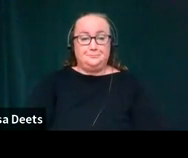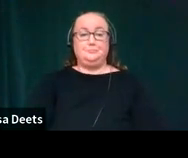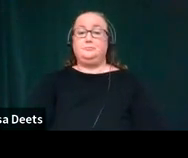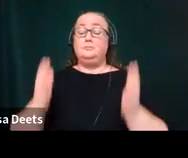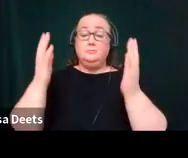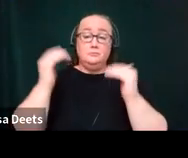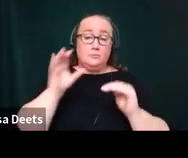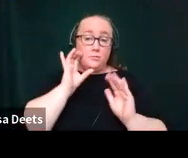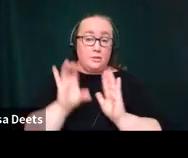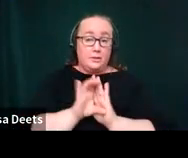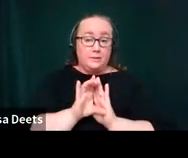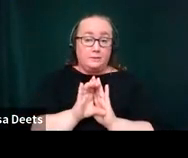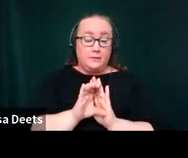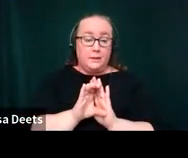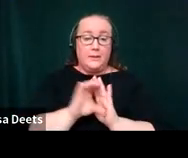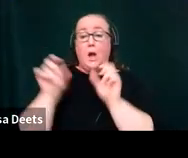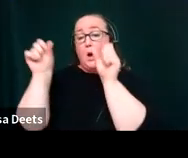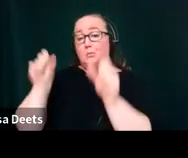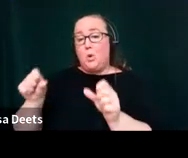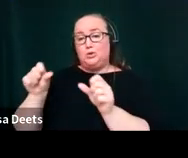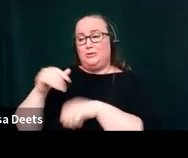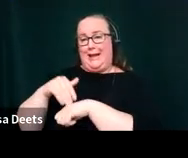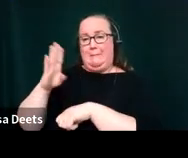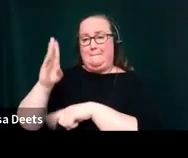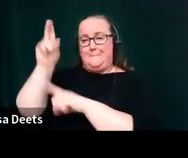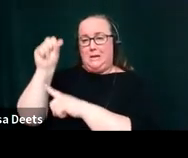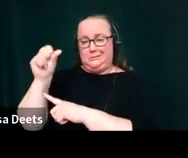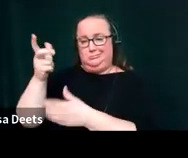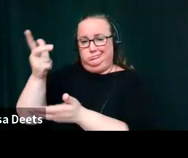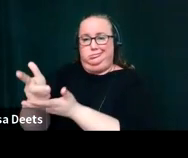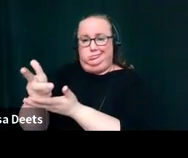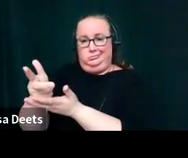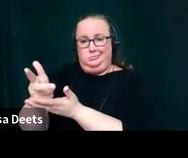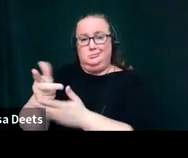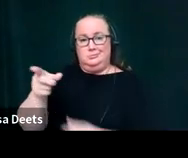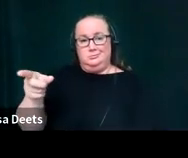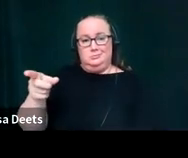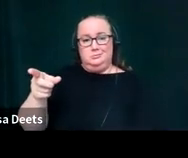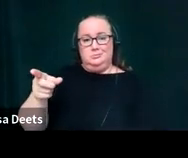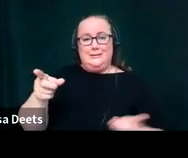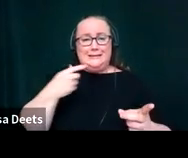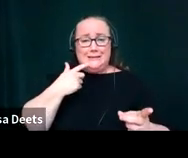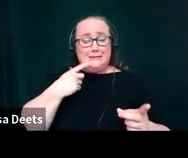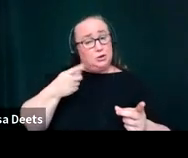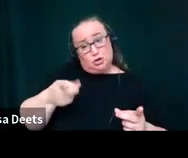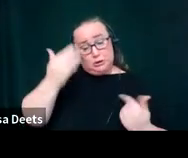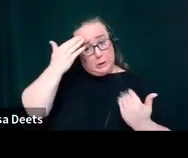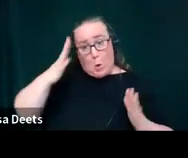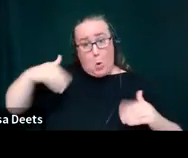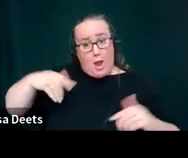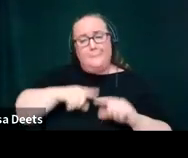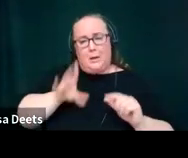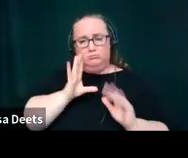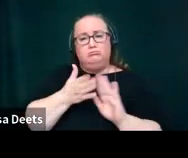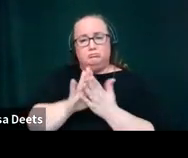This slide shows a poster on a bus shelter that says she doesn't know it yet, but she's going blind. And it was part